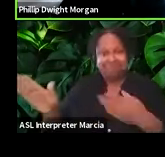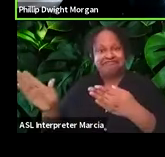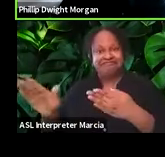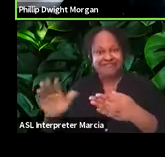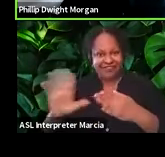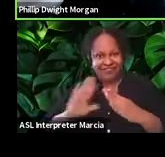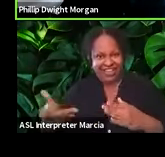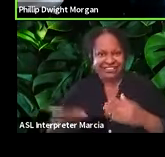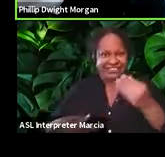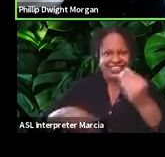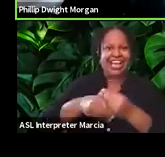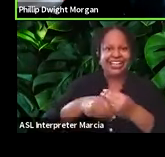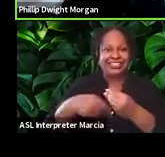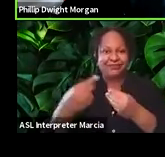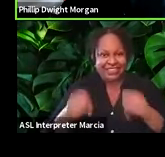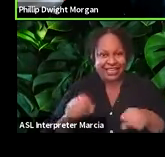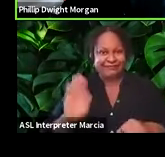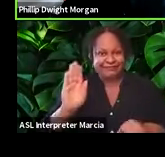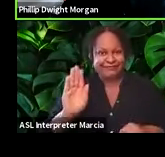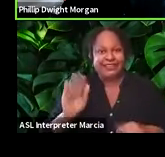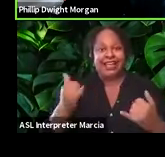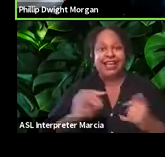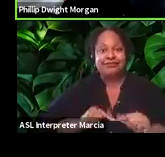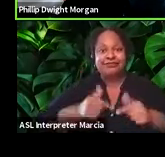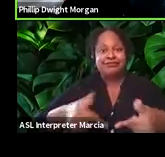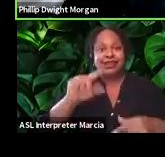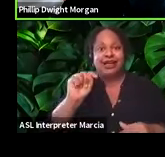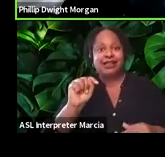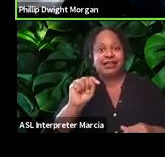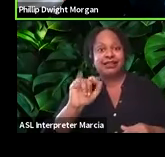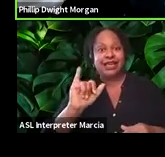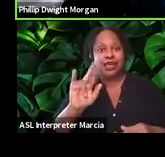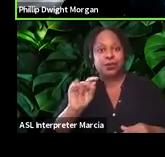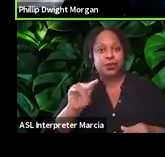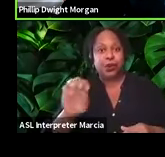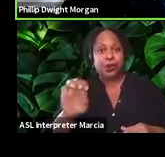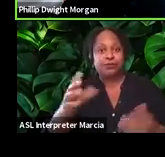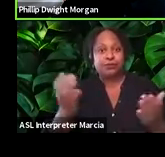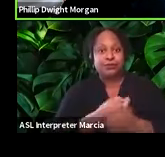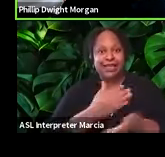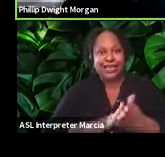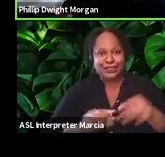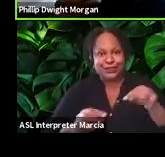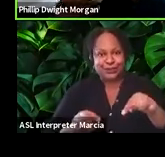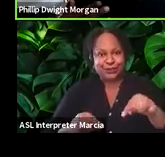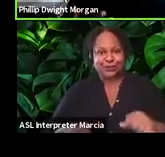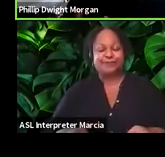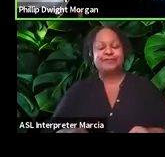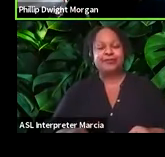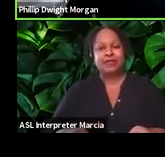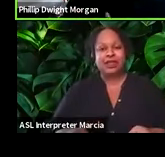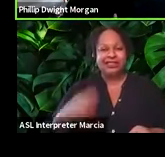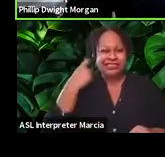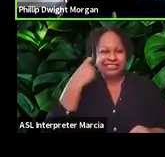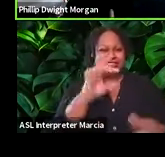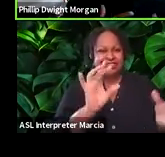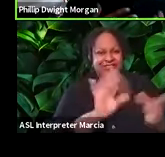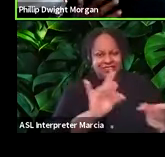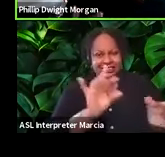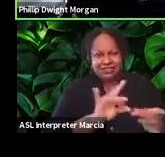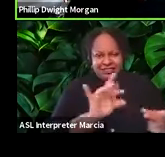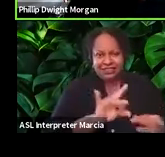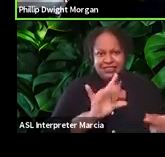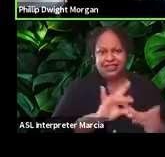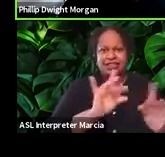So Tyrone, I wanna pose a question to you. You know, I was just reflecting on what you were saying about